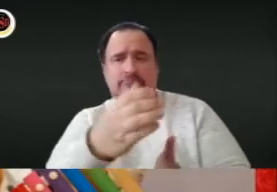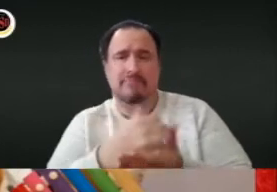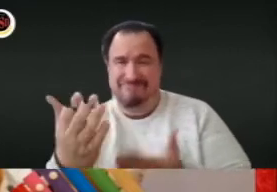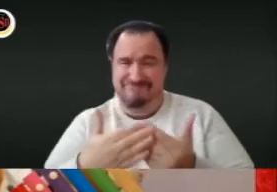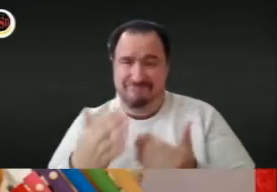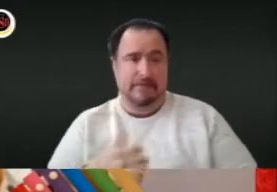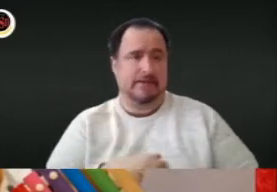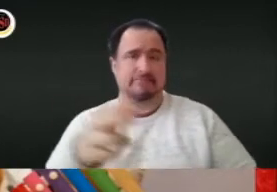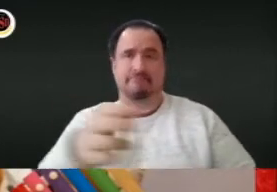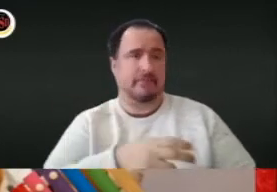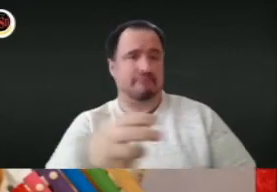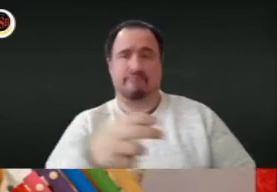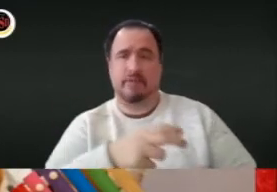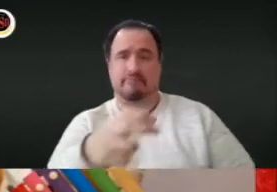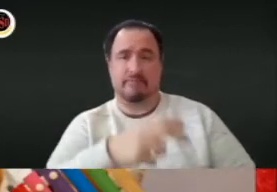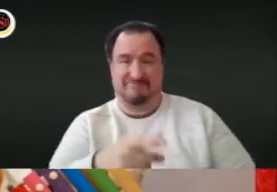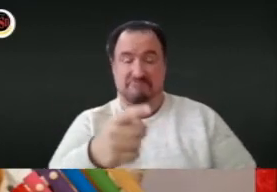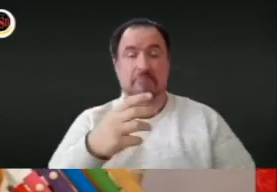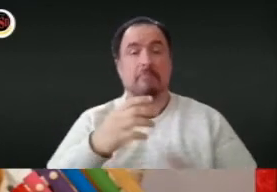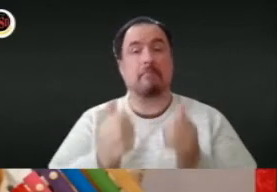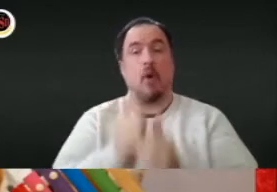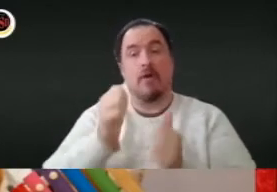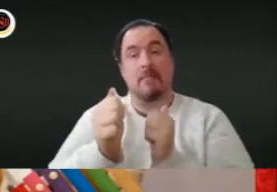and the different runners.